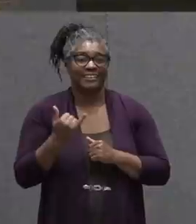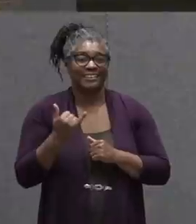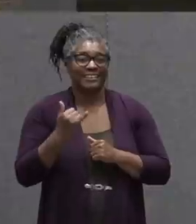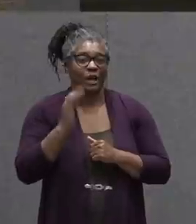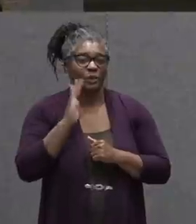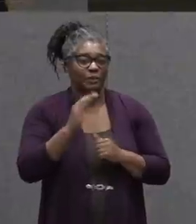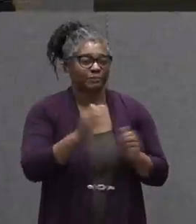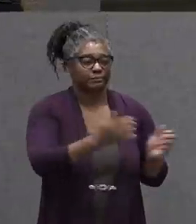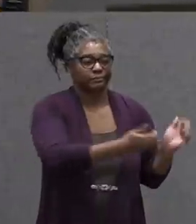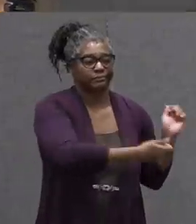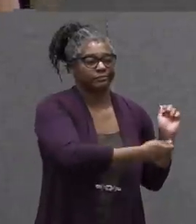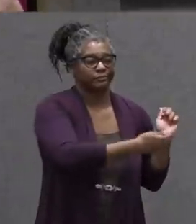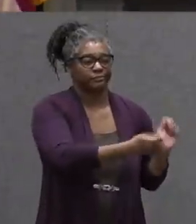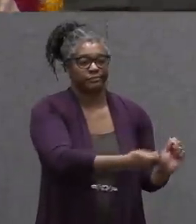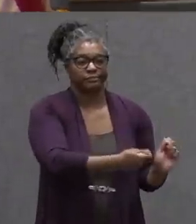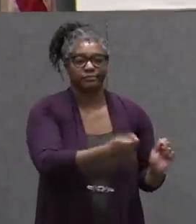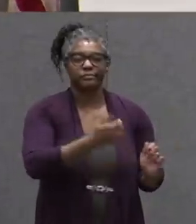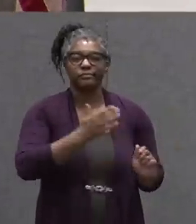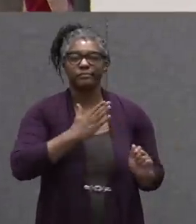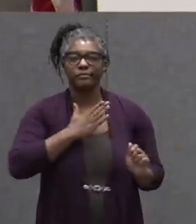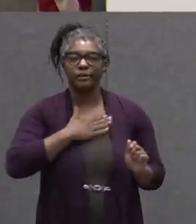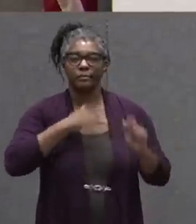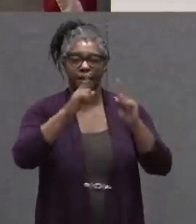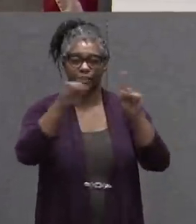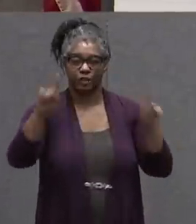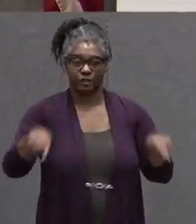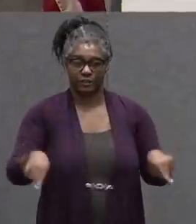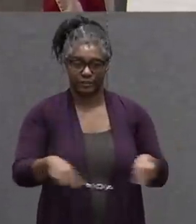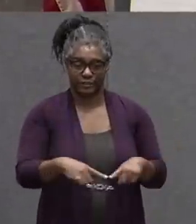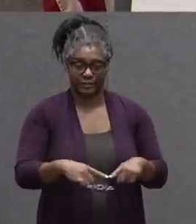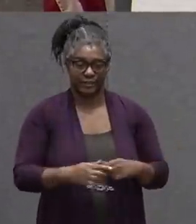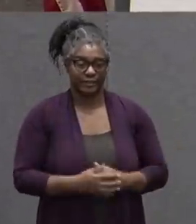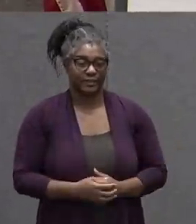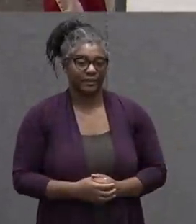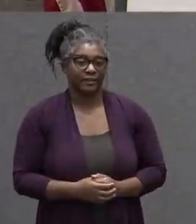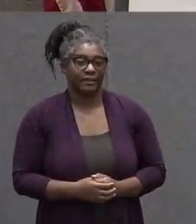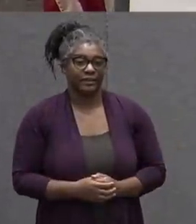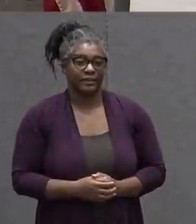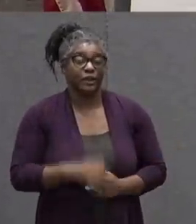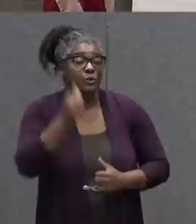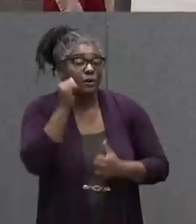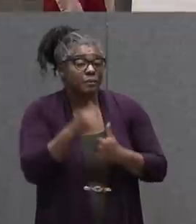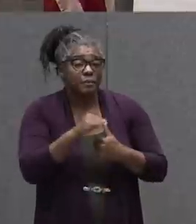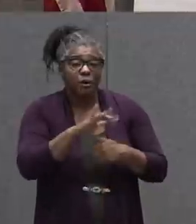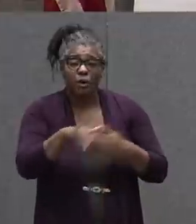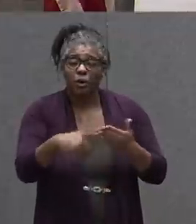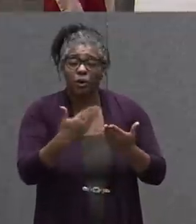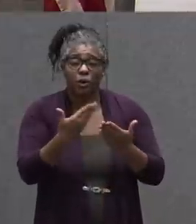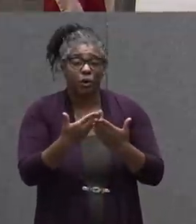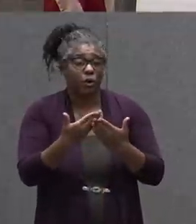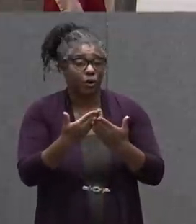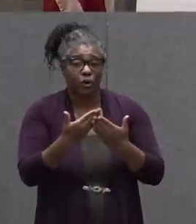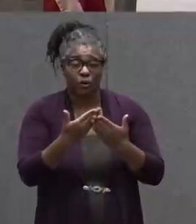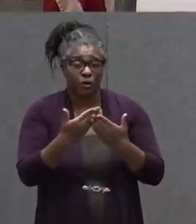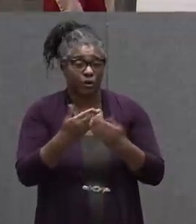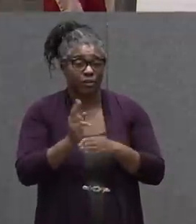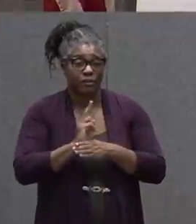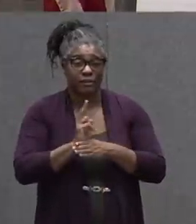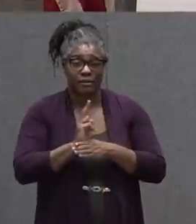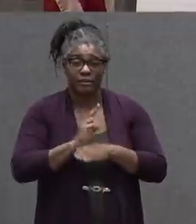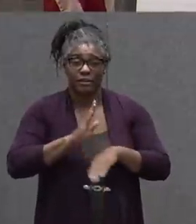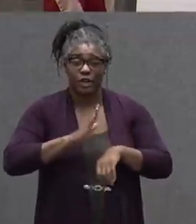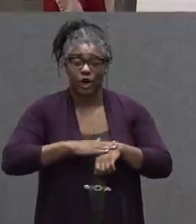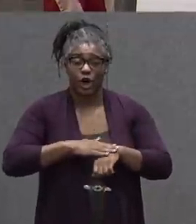too. And remember, we have all of our videos on YouTube. So if you miss